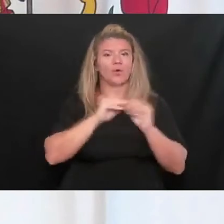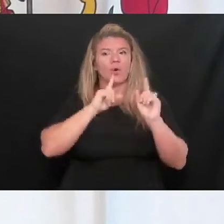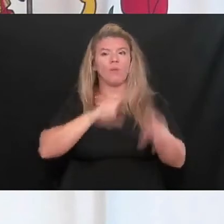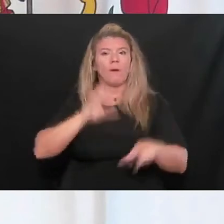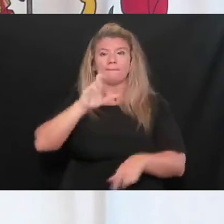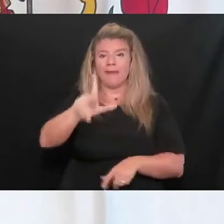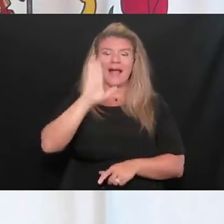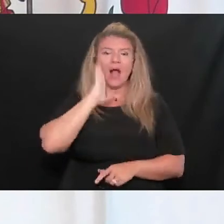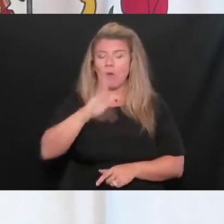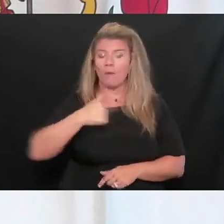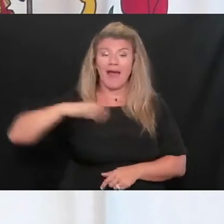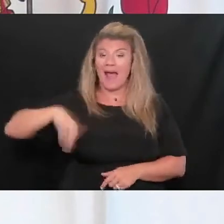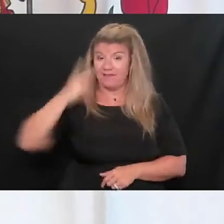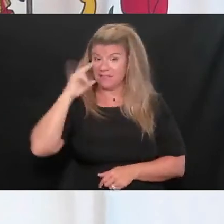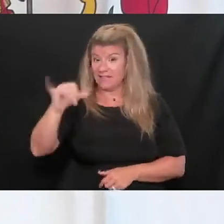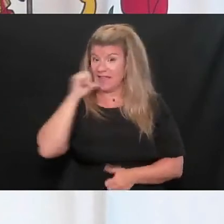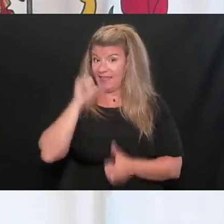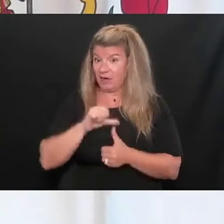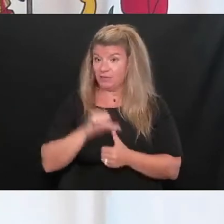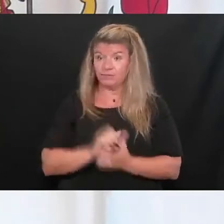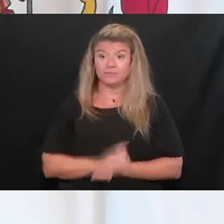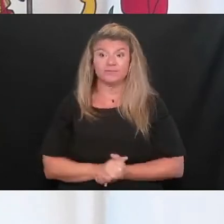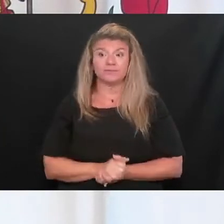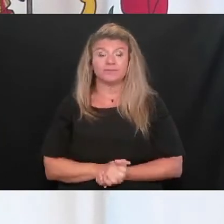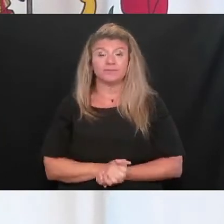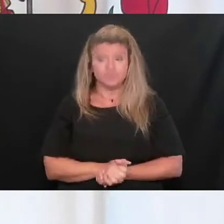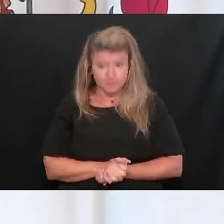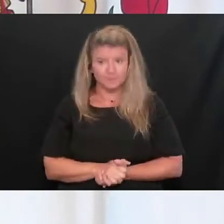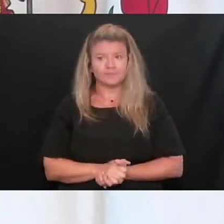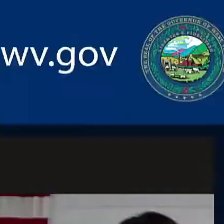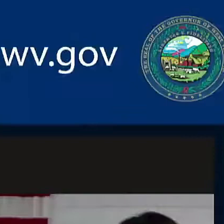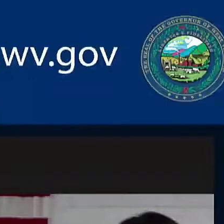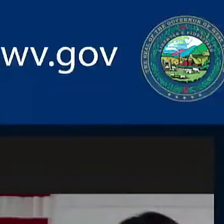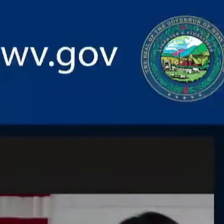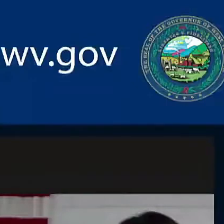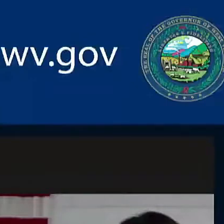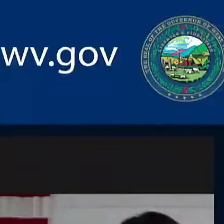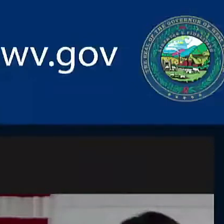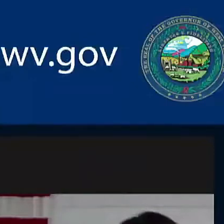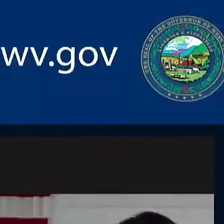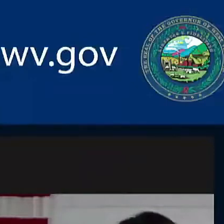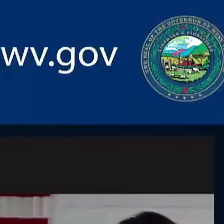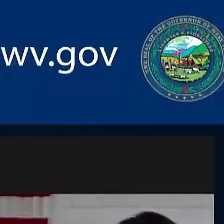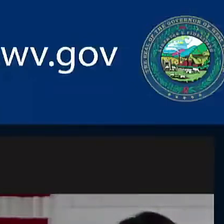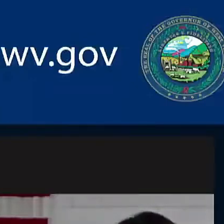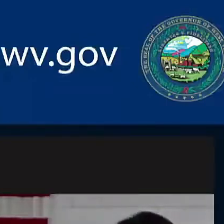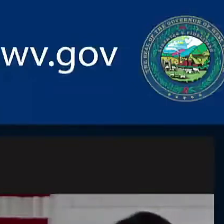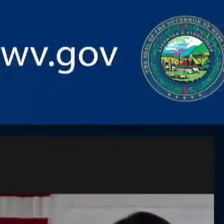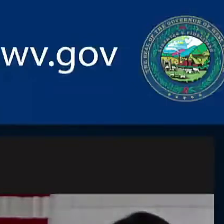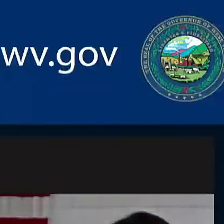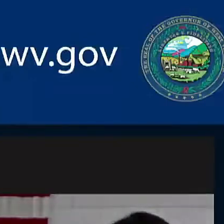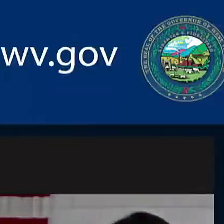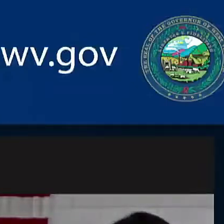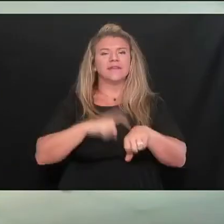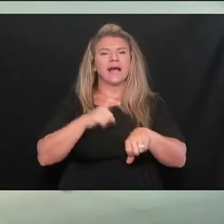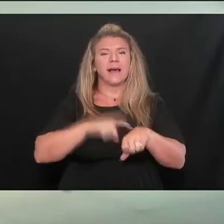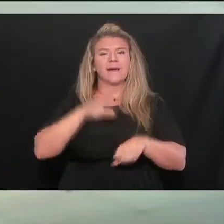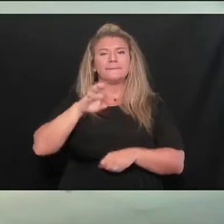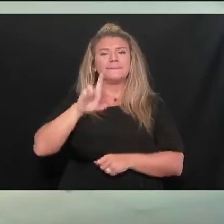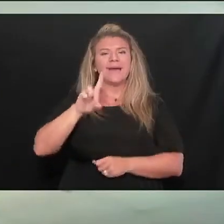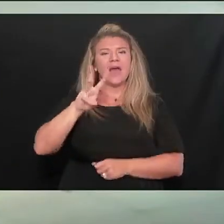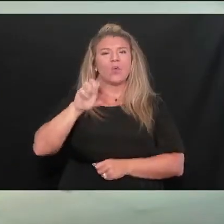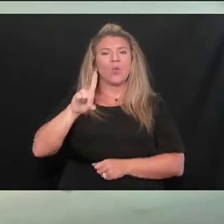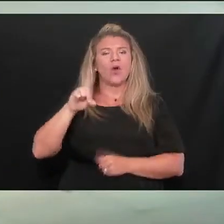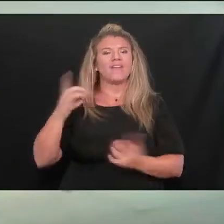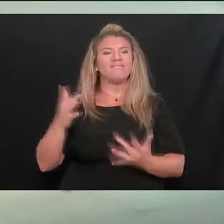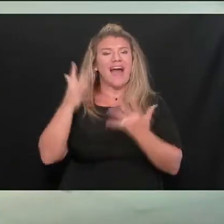everything, but I have not seen the letter myself. Thank you, sir. My second question is about longtime Benwood Fire Chief